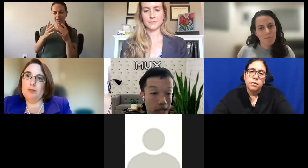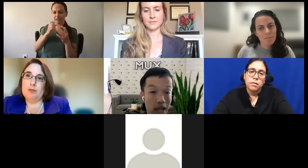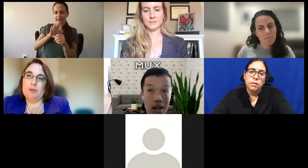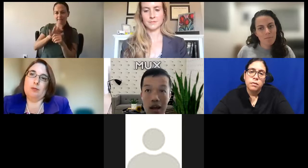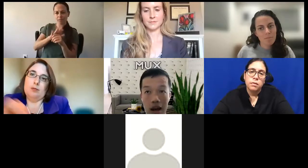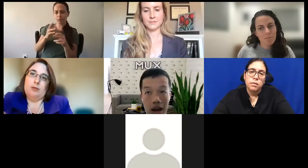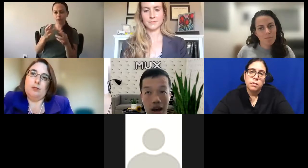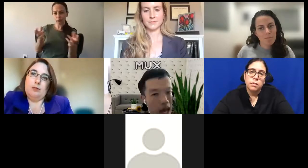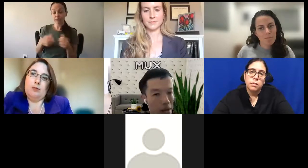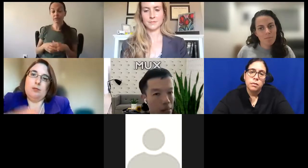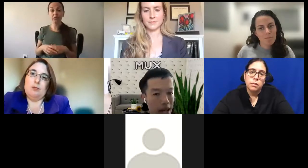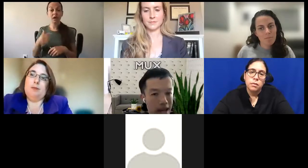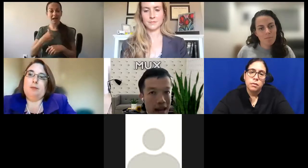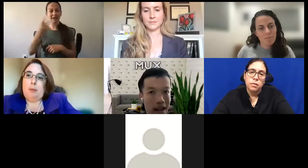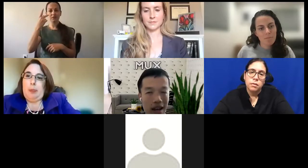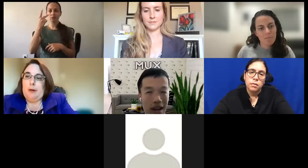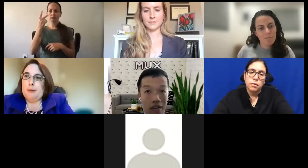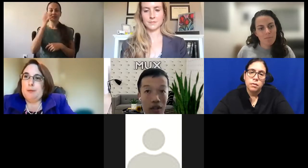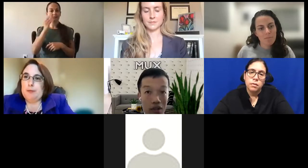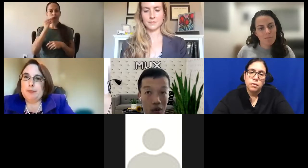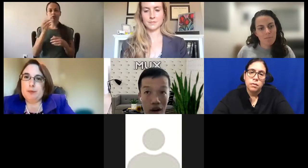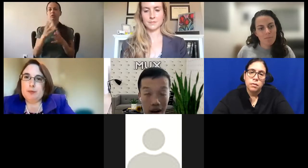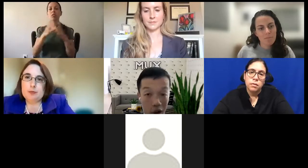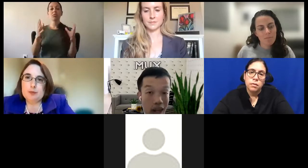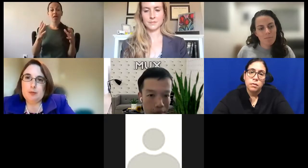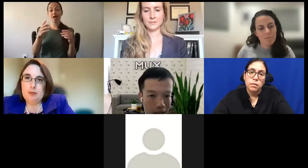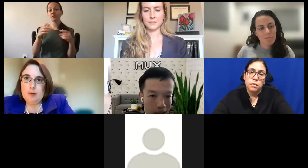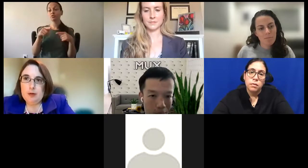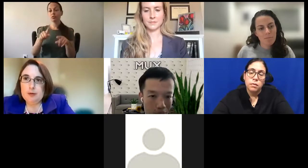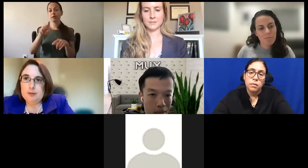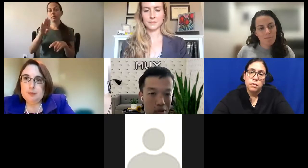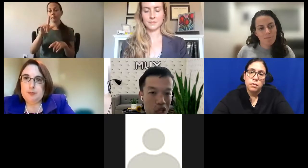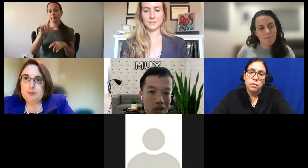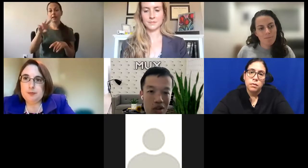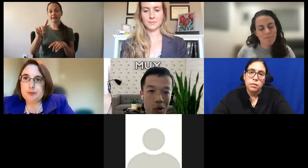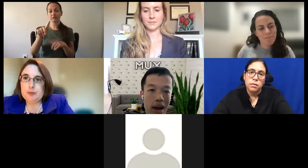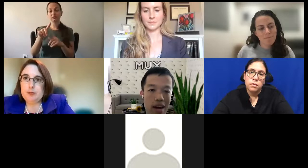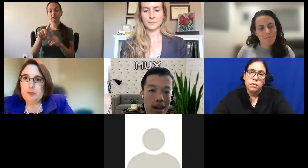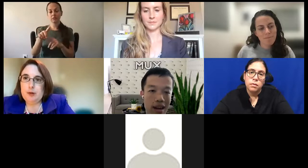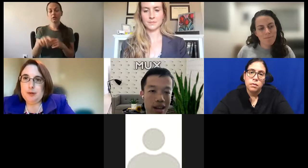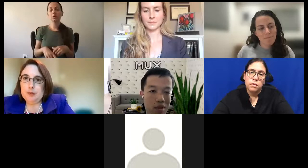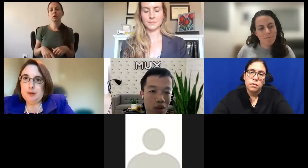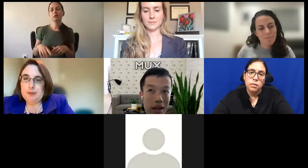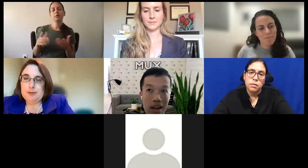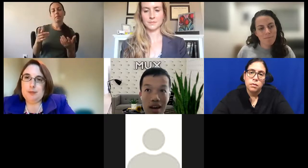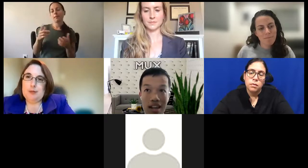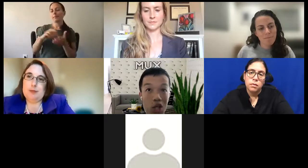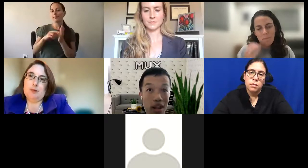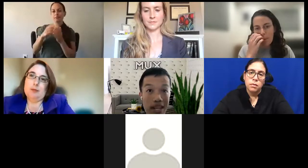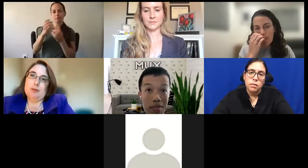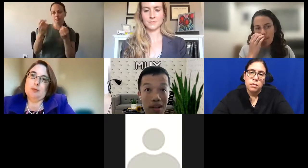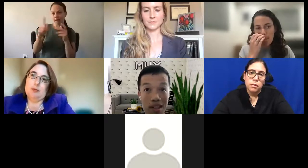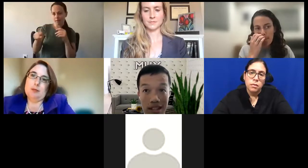was able to see firsthand while my time at Blend, and for those who are currently at Blend, I'm probably preaching to the choir, and I'm sure there are